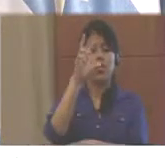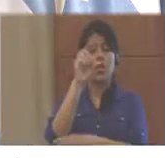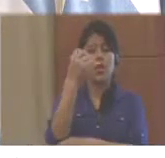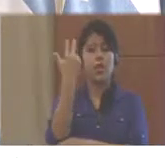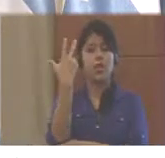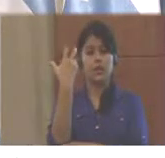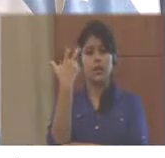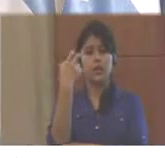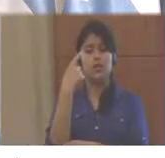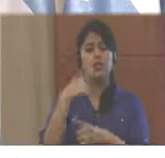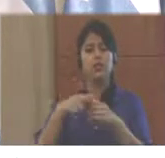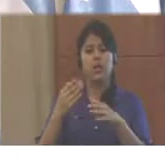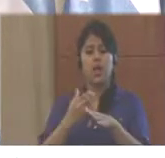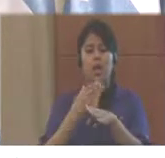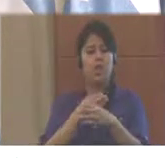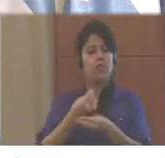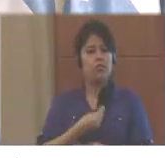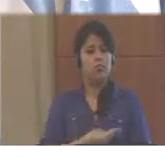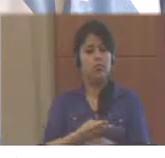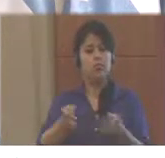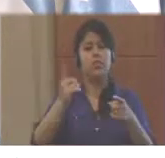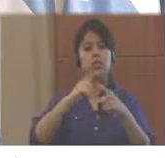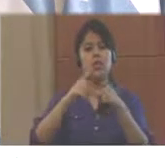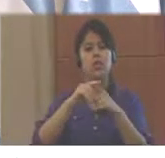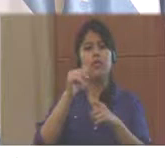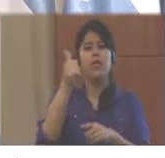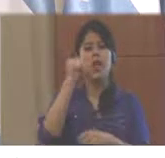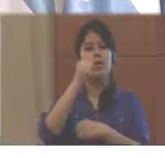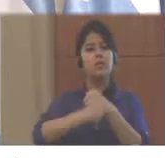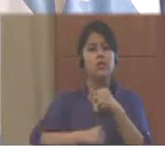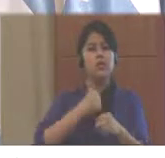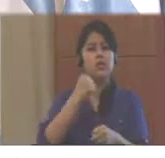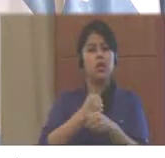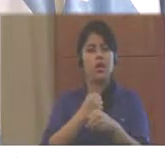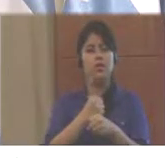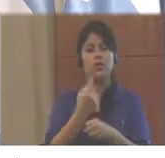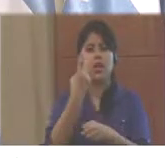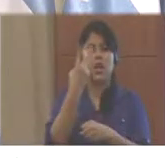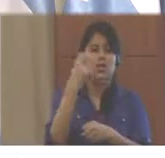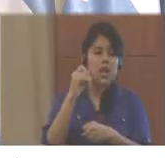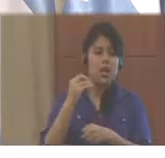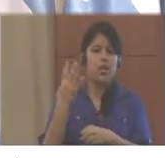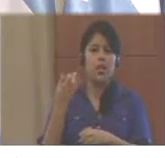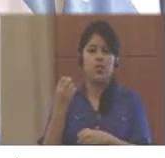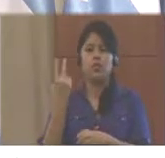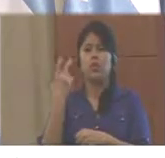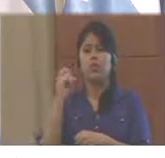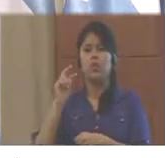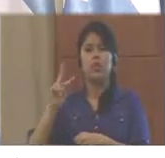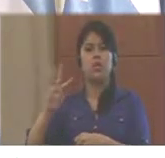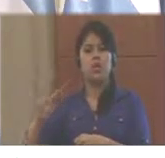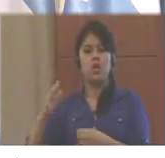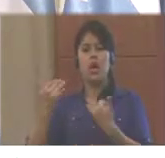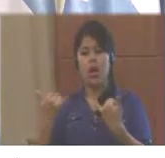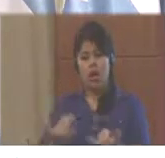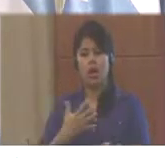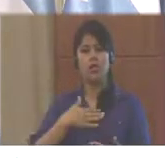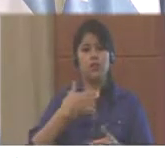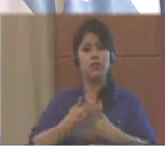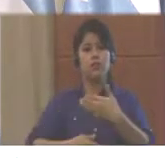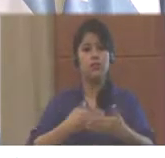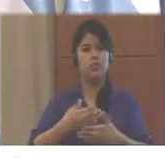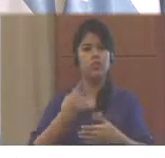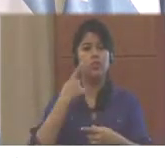period, dating 2014 to 2024, and is in the process of developing associated implementation plans